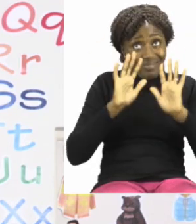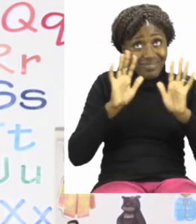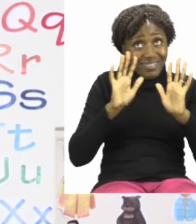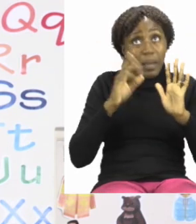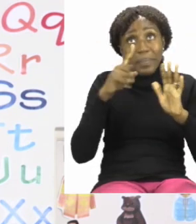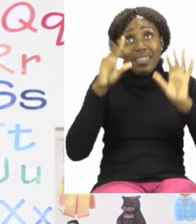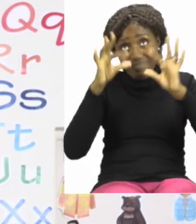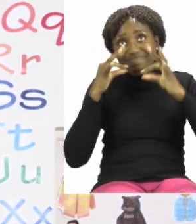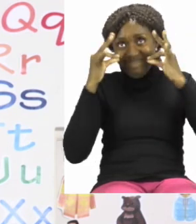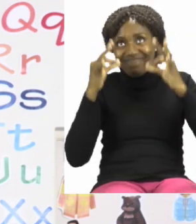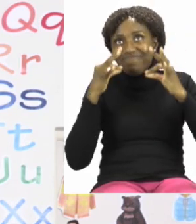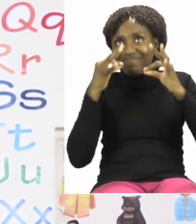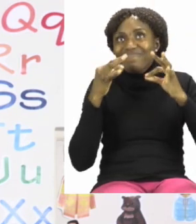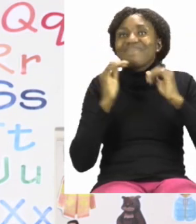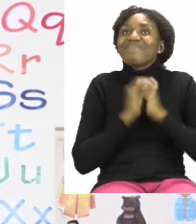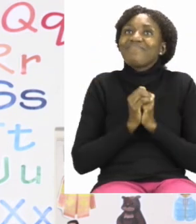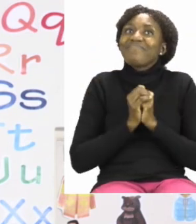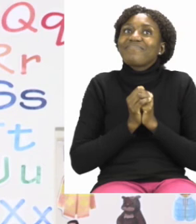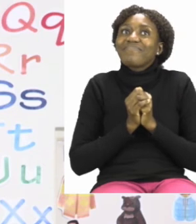Soshi? Wonderful.